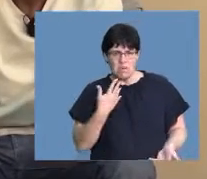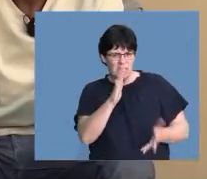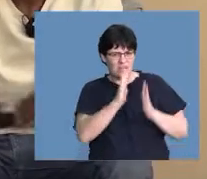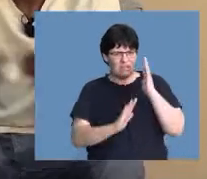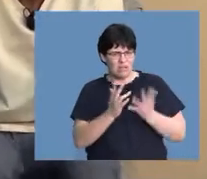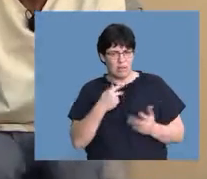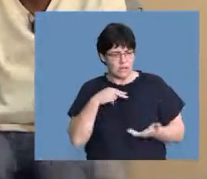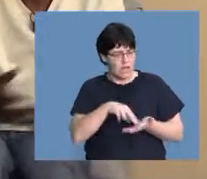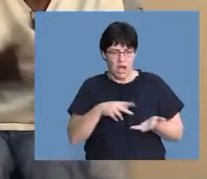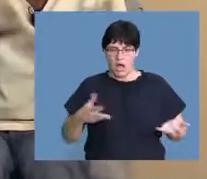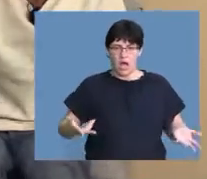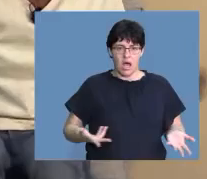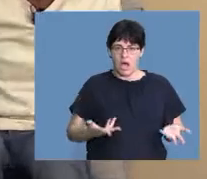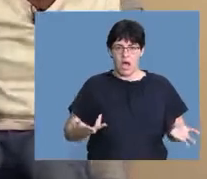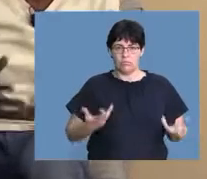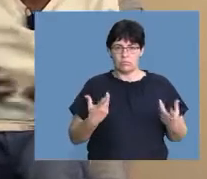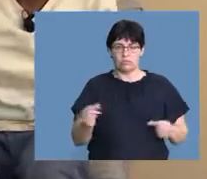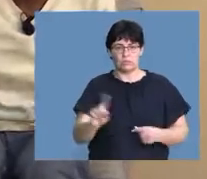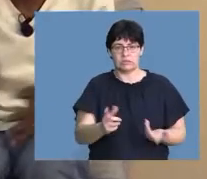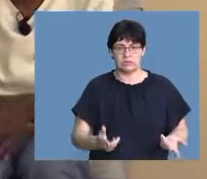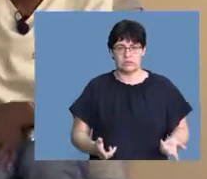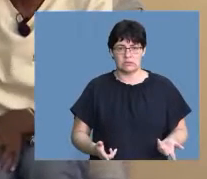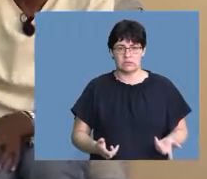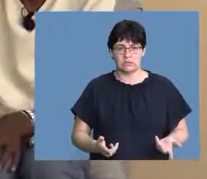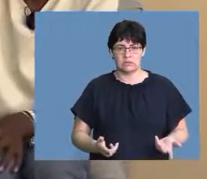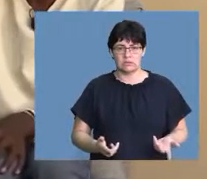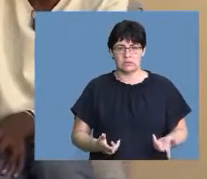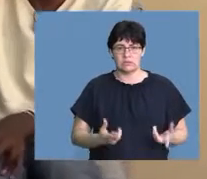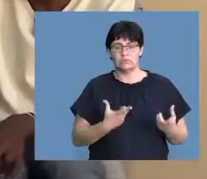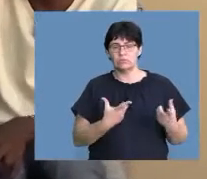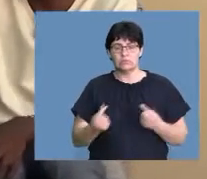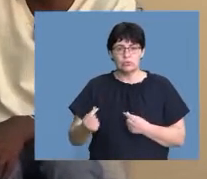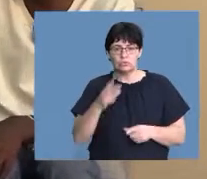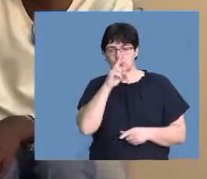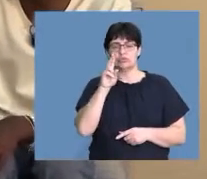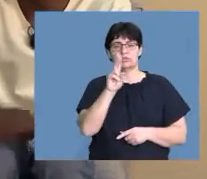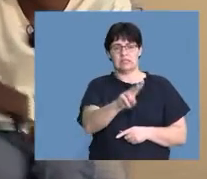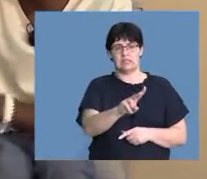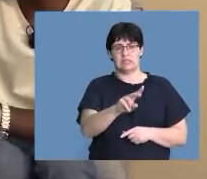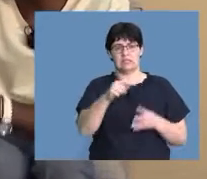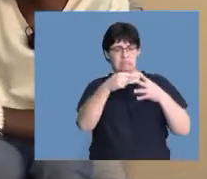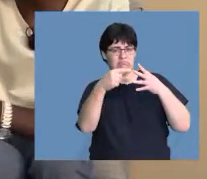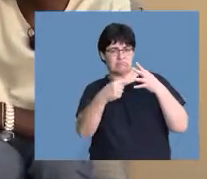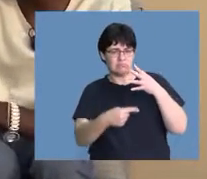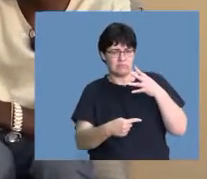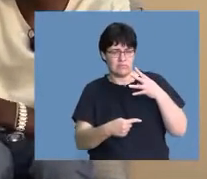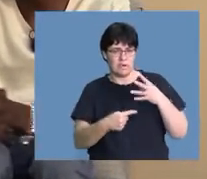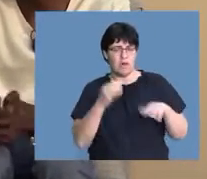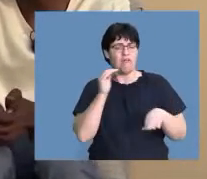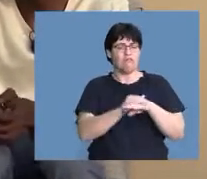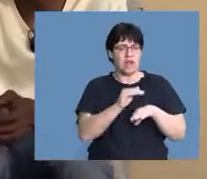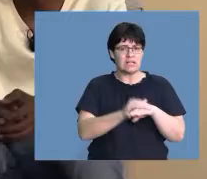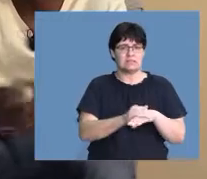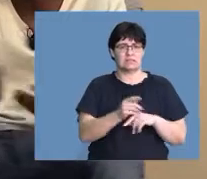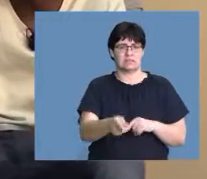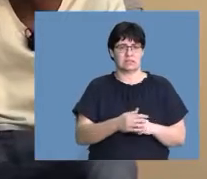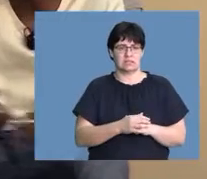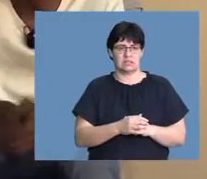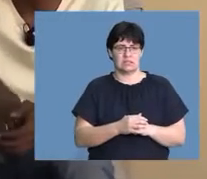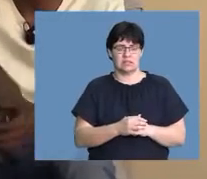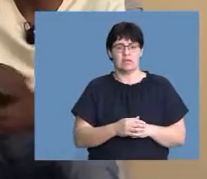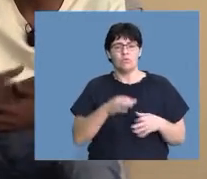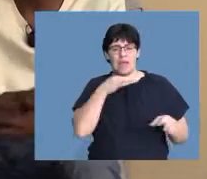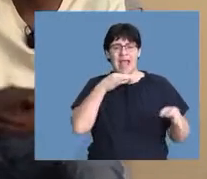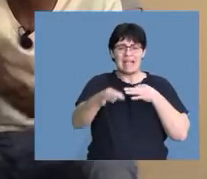there. What best can I do? Or just to see like symptoms to say my friend is having a panic attack. Like we've